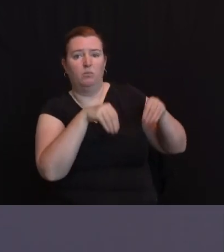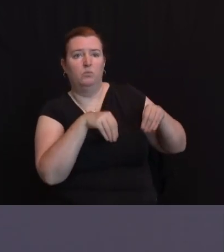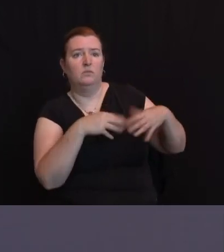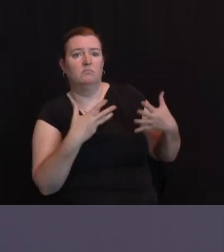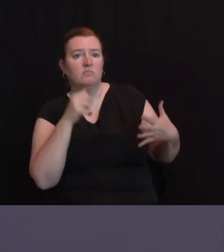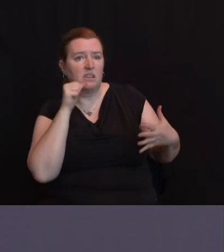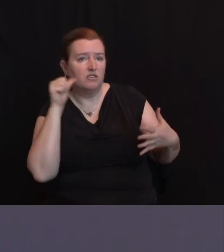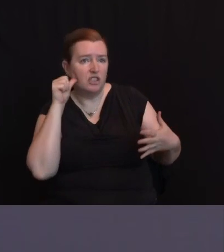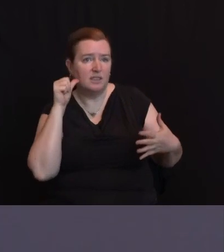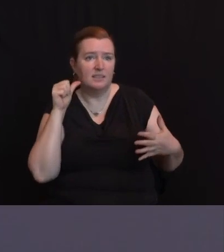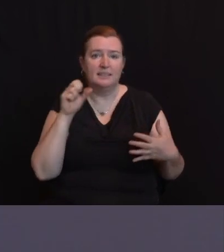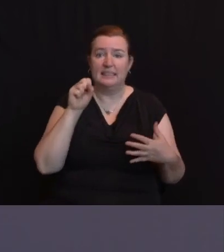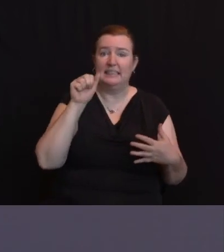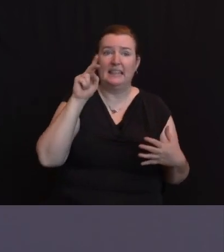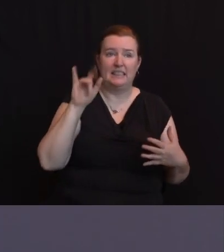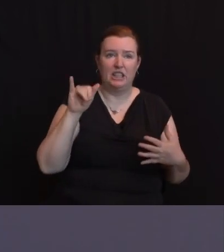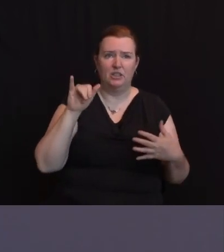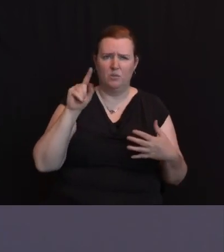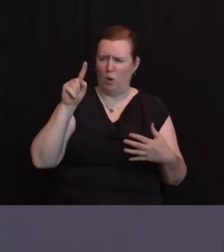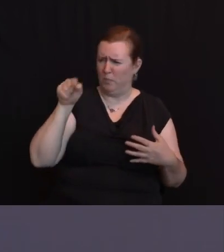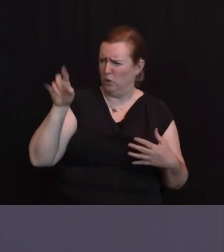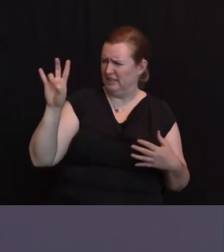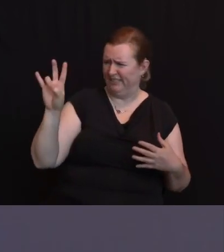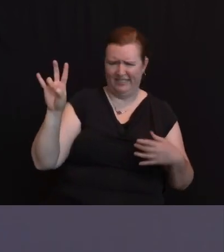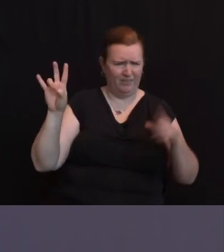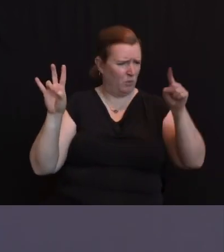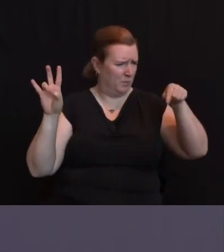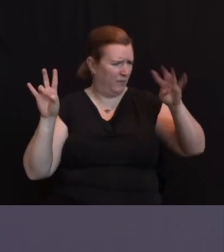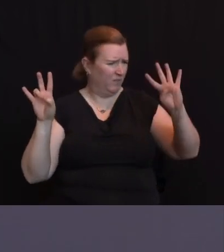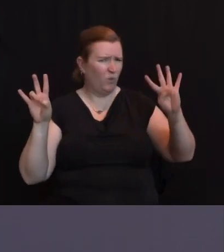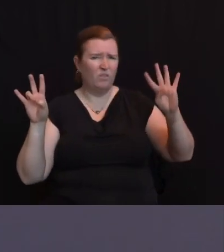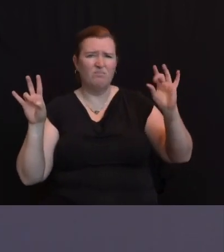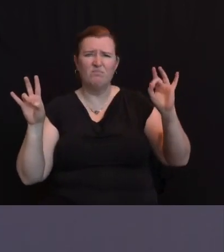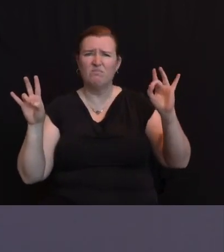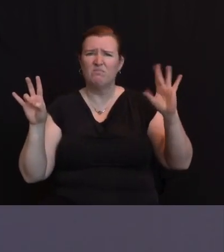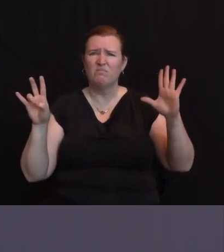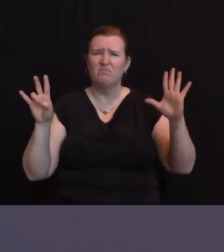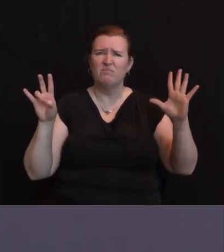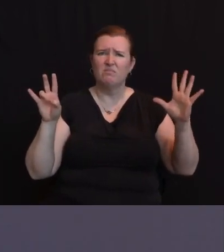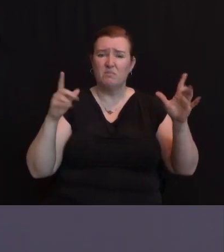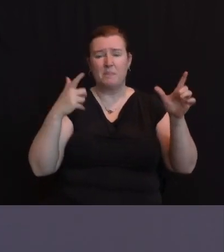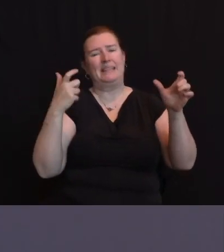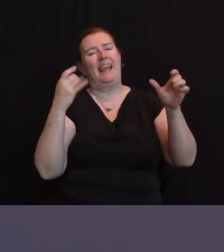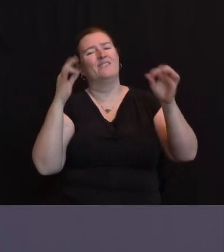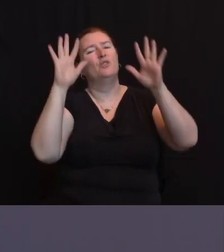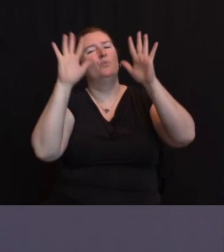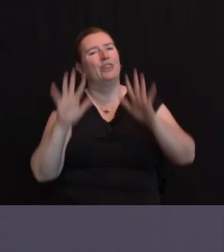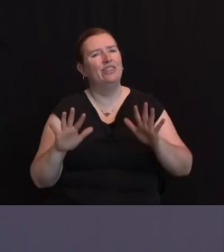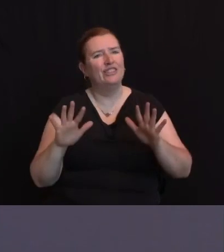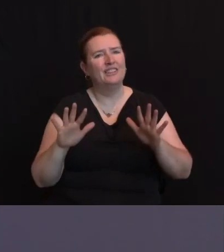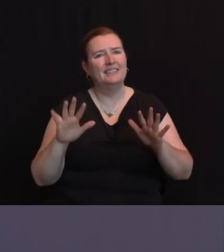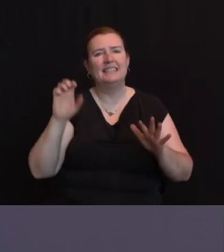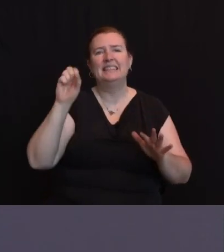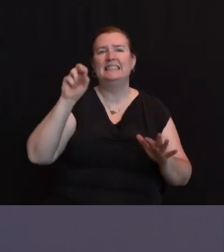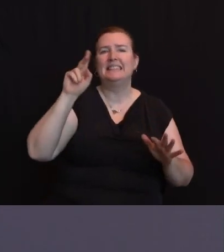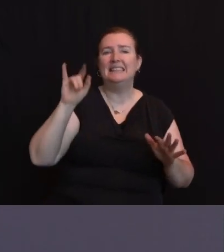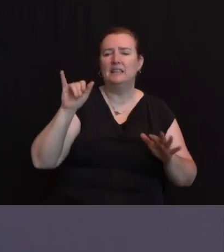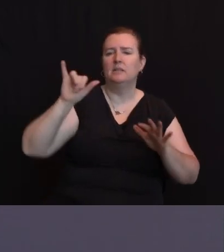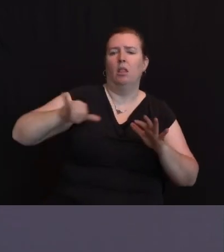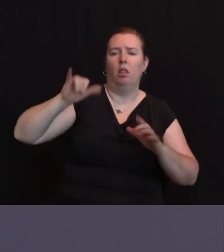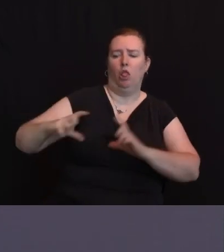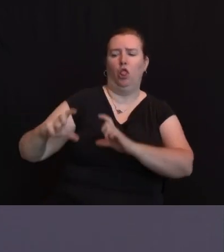But huge difference in the speed with which this storm came through relative to Sandy. So you look